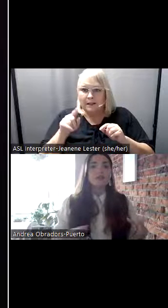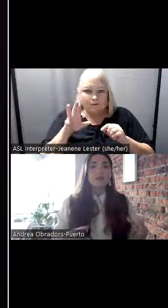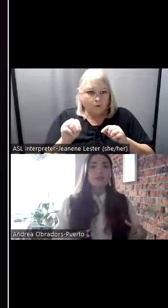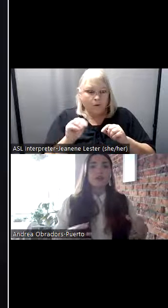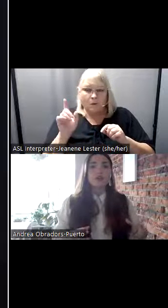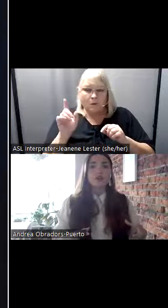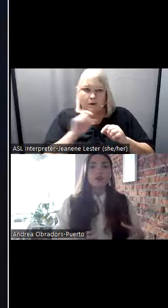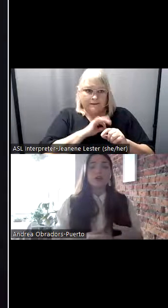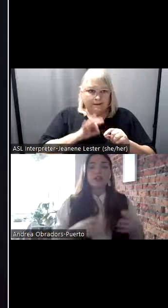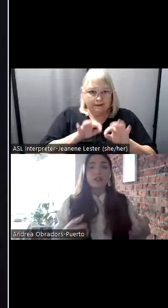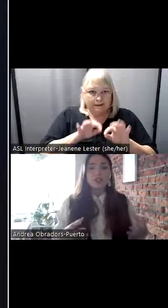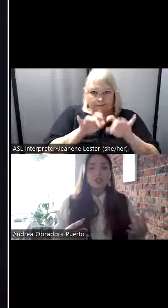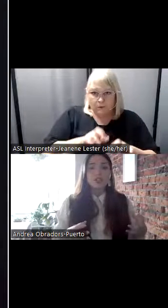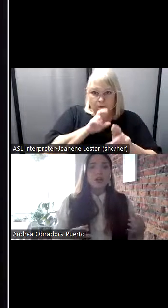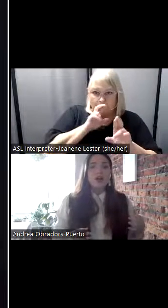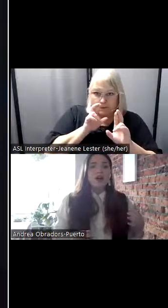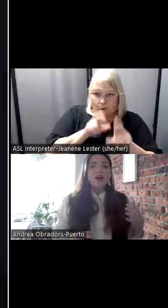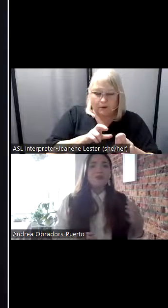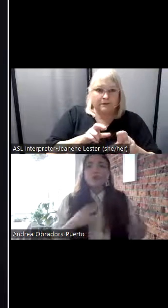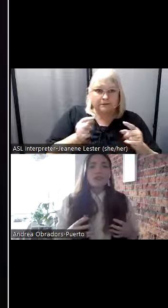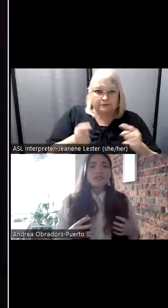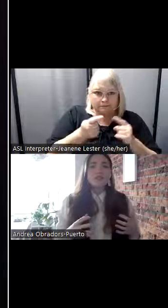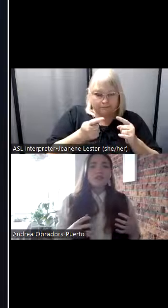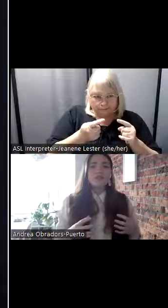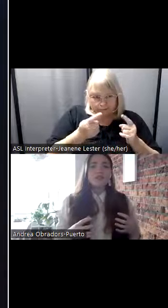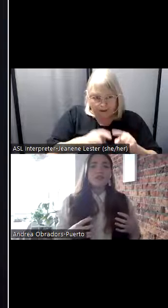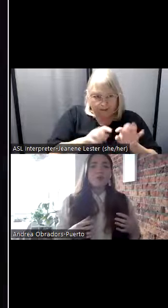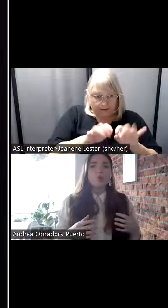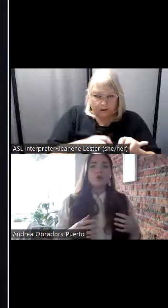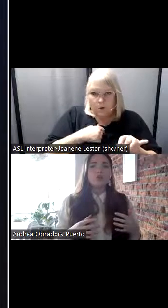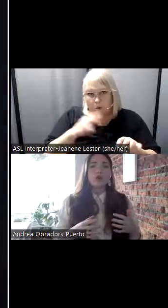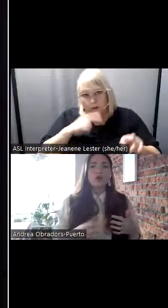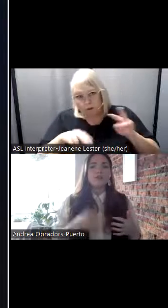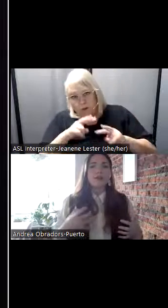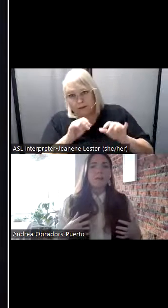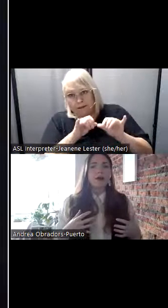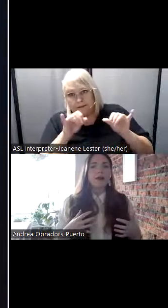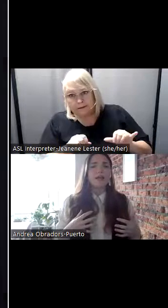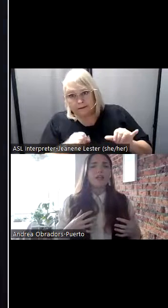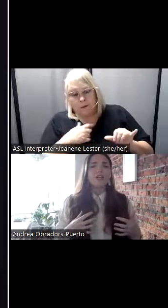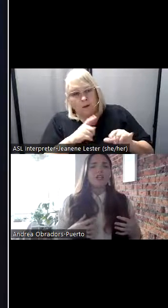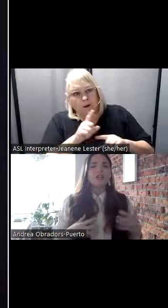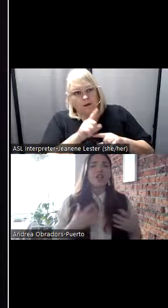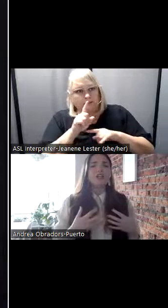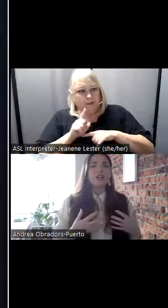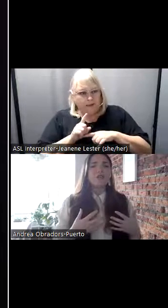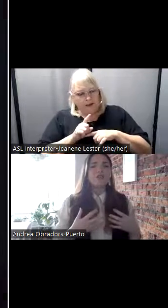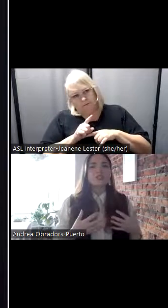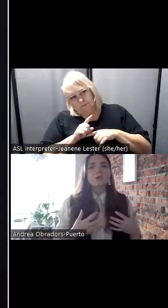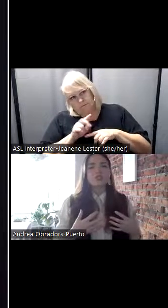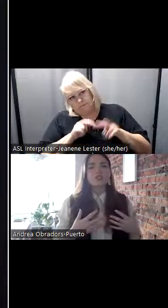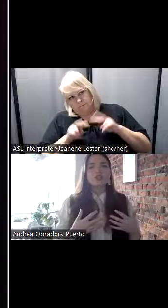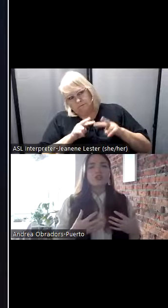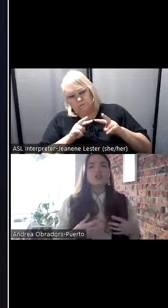of safety events that occur in our installations. After a quick dive into the system, we wanted to kind of step back and challenge that